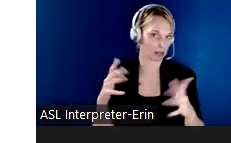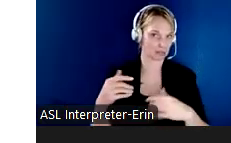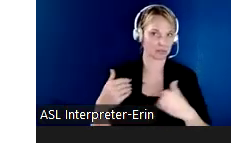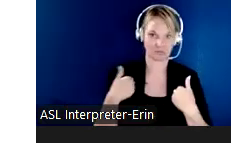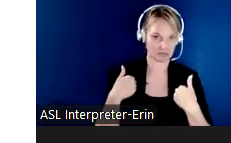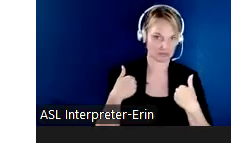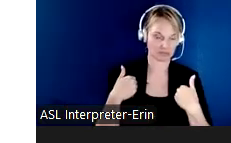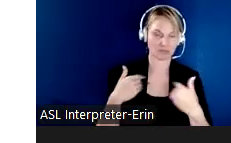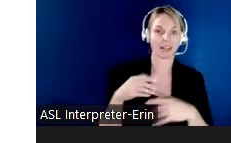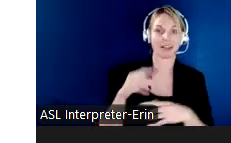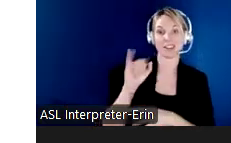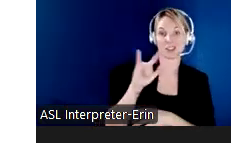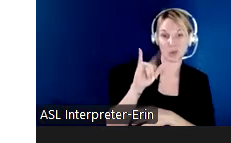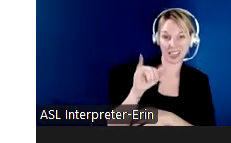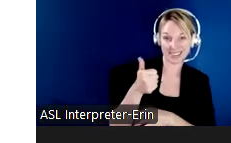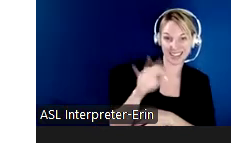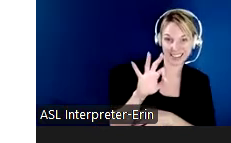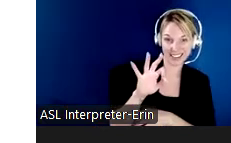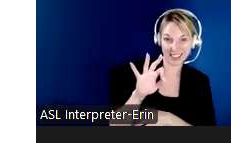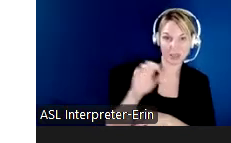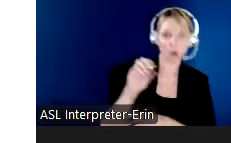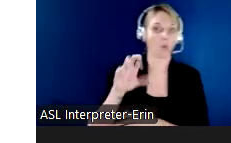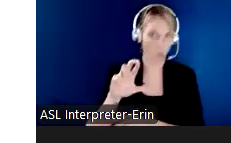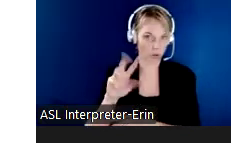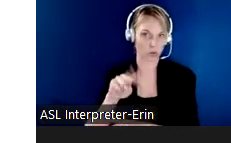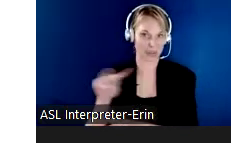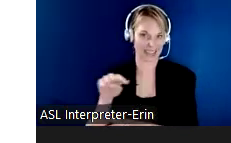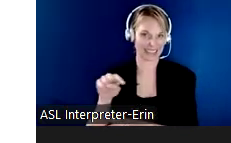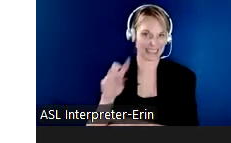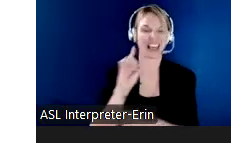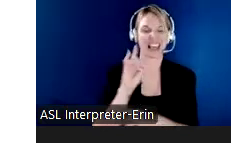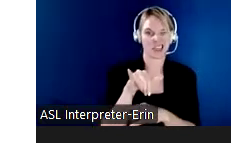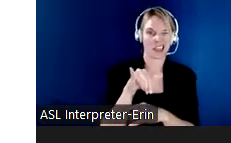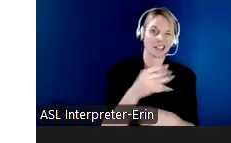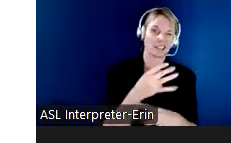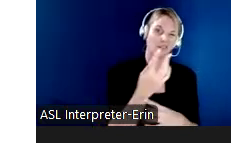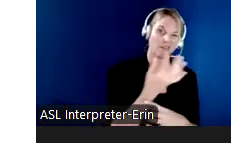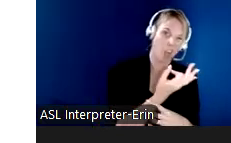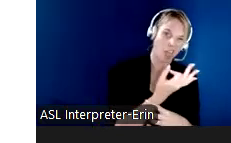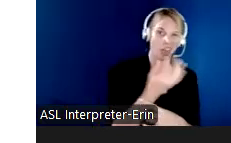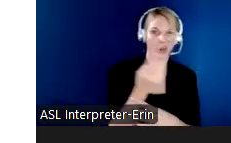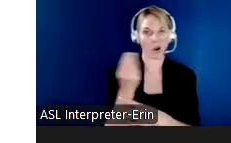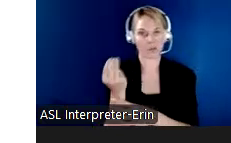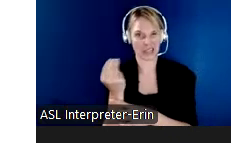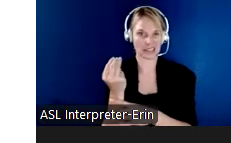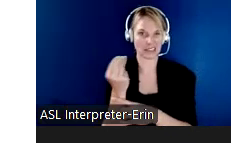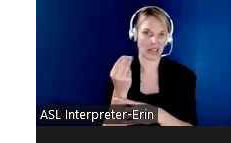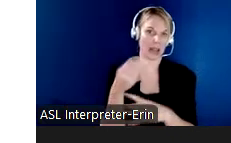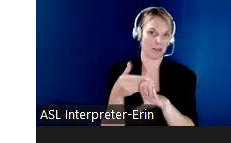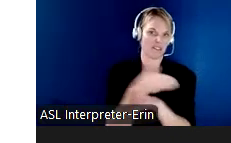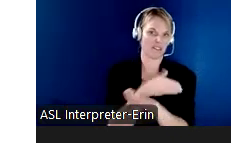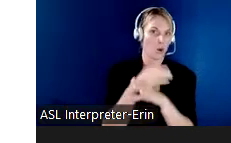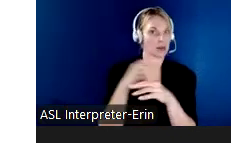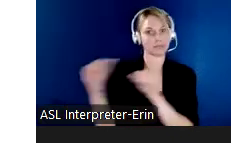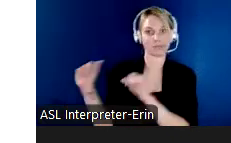July 19th or the 22nd. So that's a Friday or the Monday before things go live on Tuesday, the 23rd. And